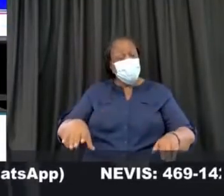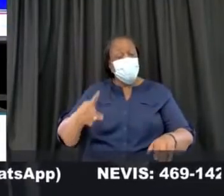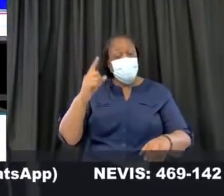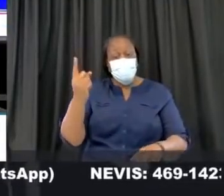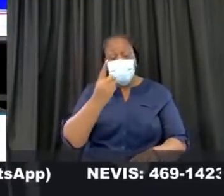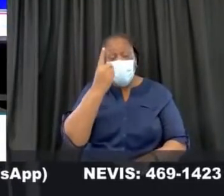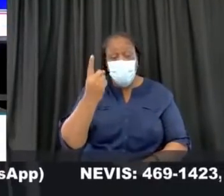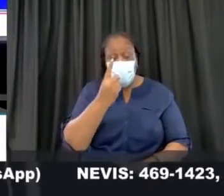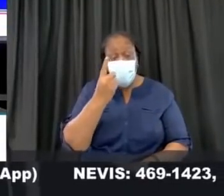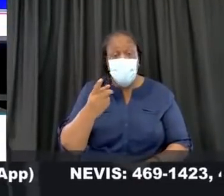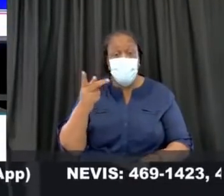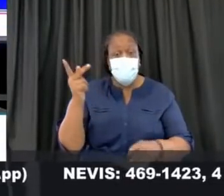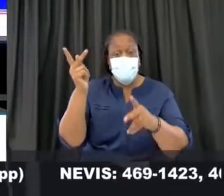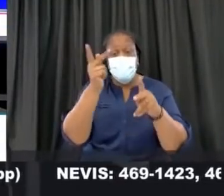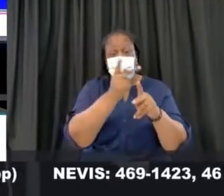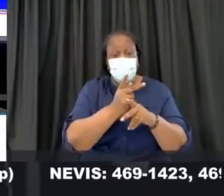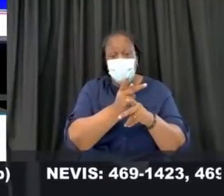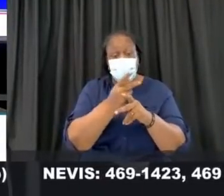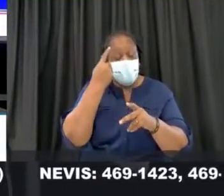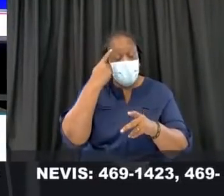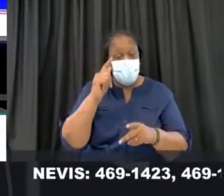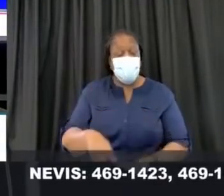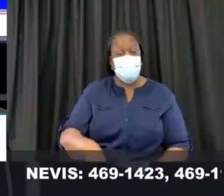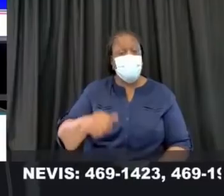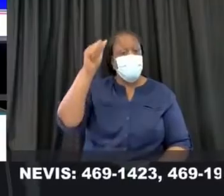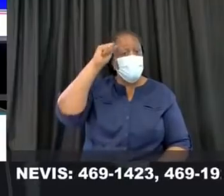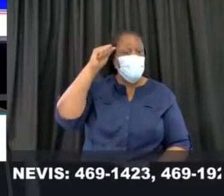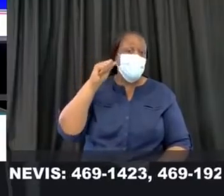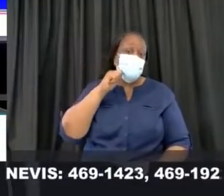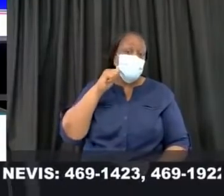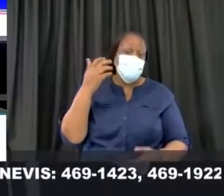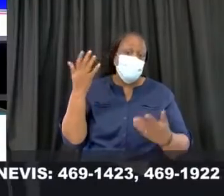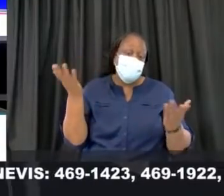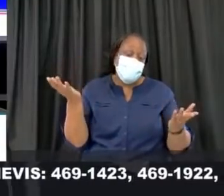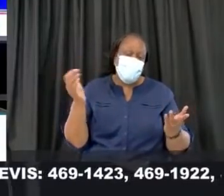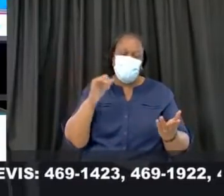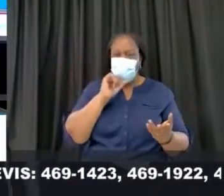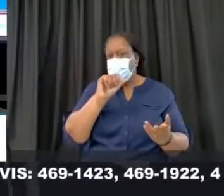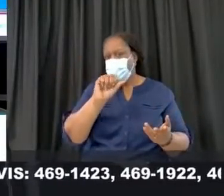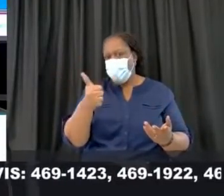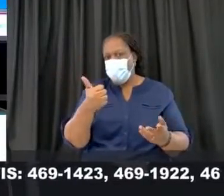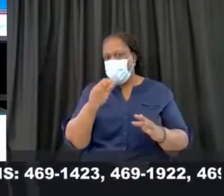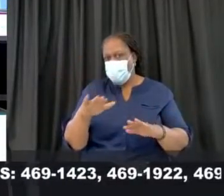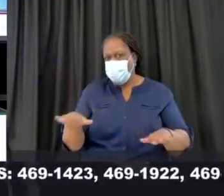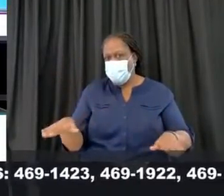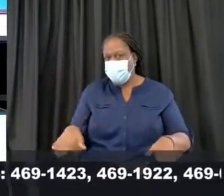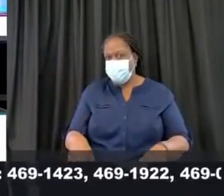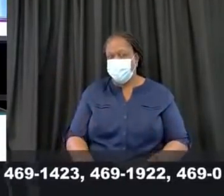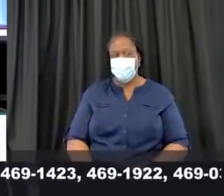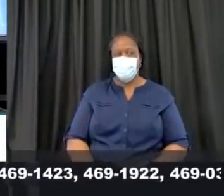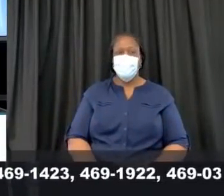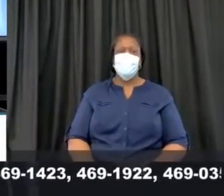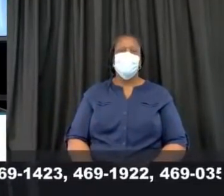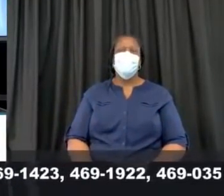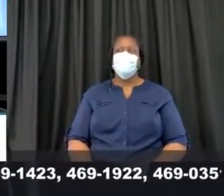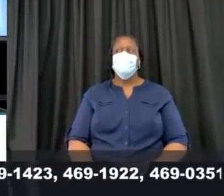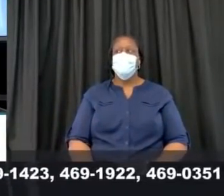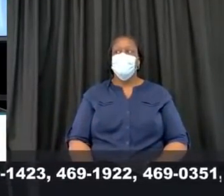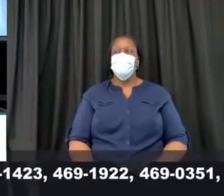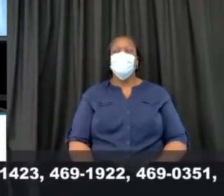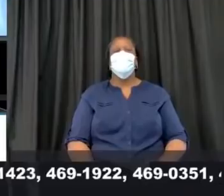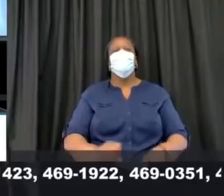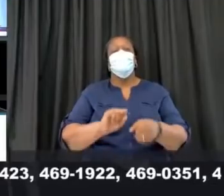under the charge of a guardian or an adult in the home who would have the responsibility